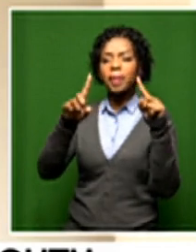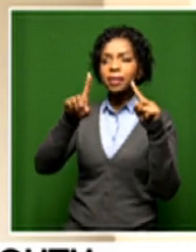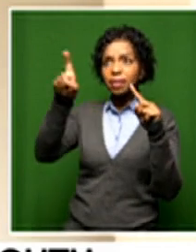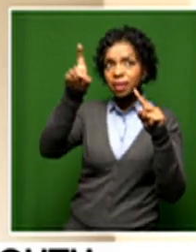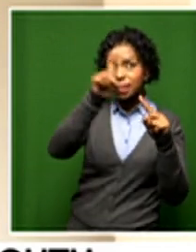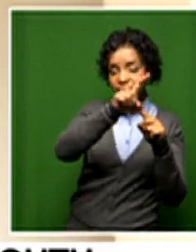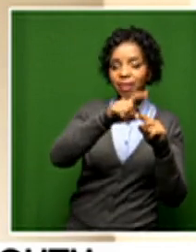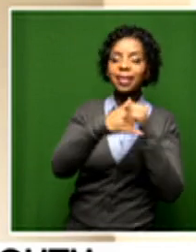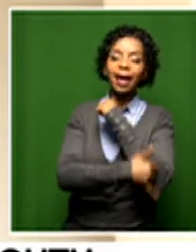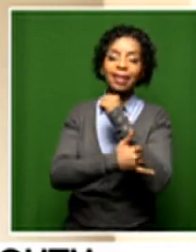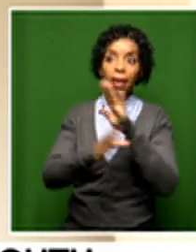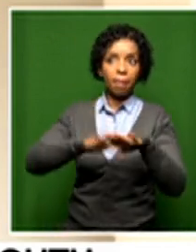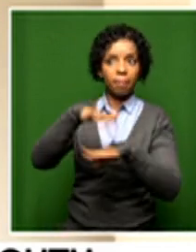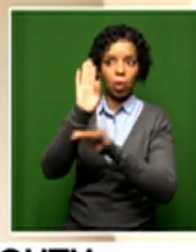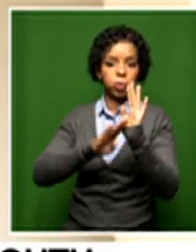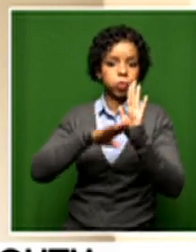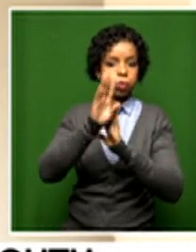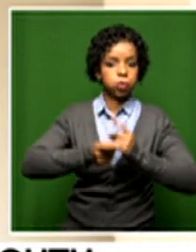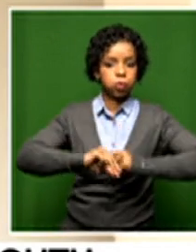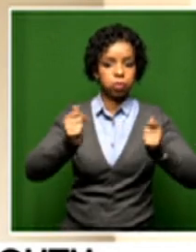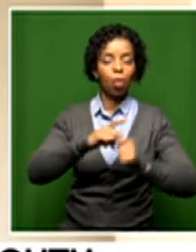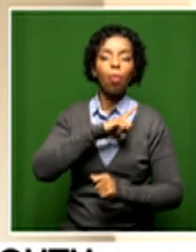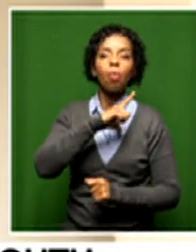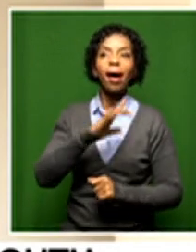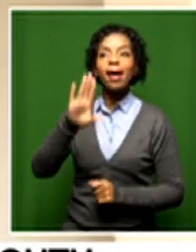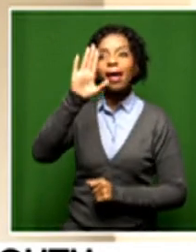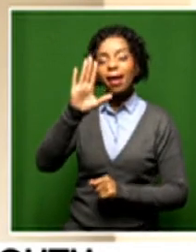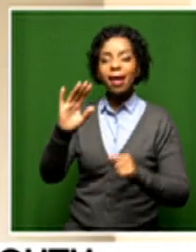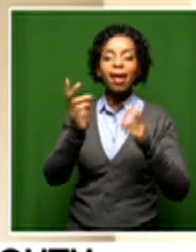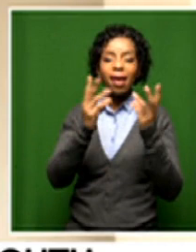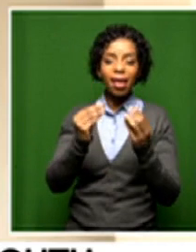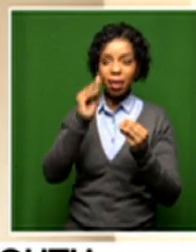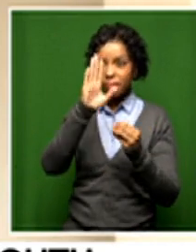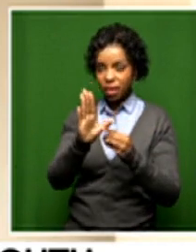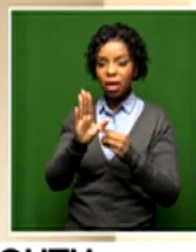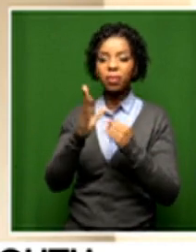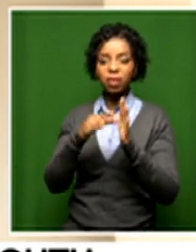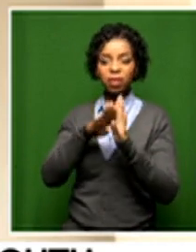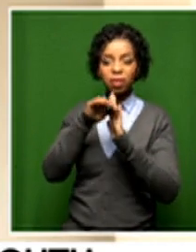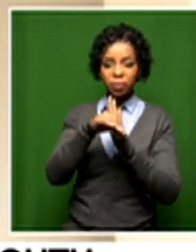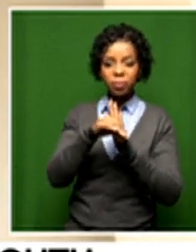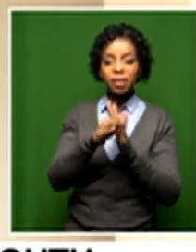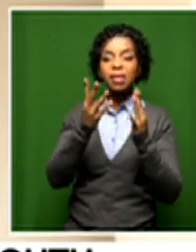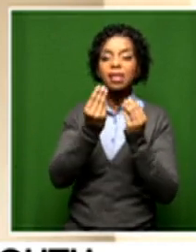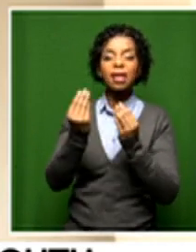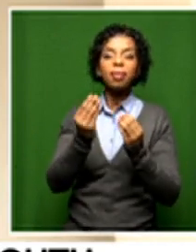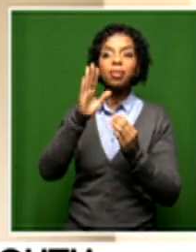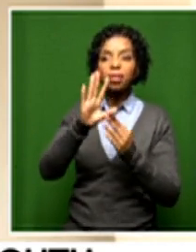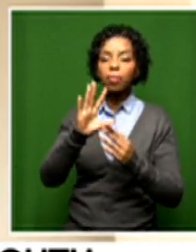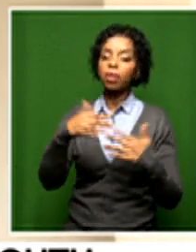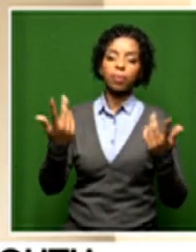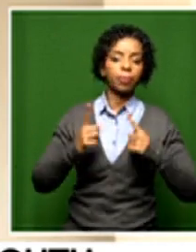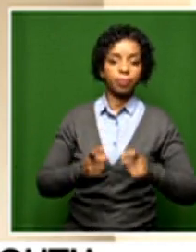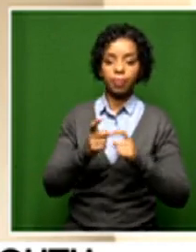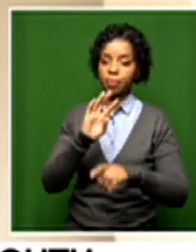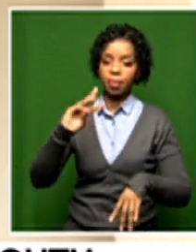than us is because after they had a short lull, their numbers have now shown a second wave has come to them, which means if it could come